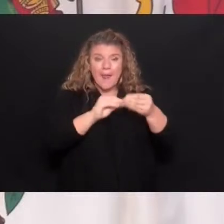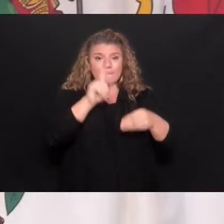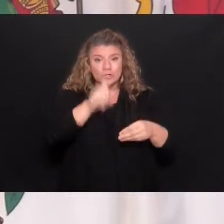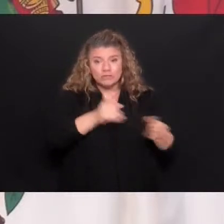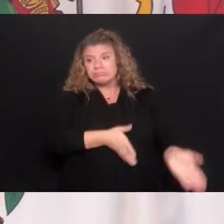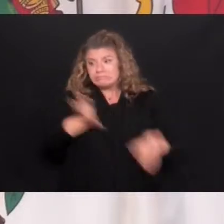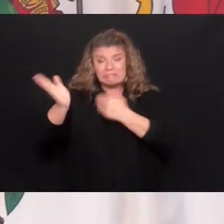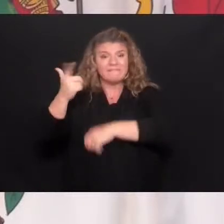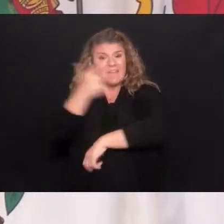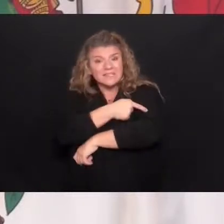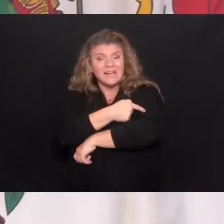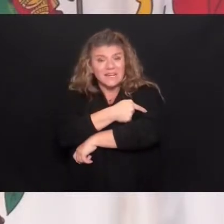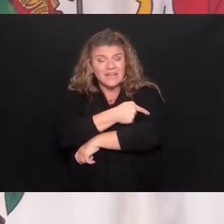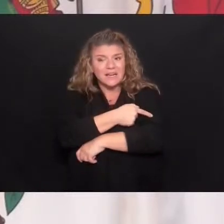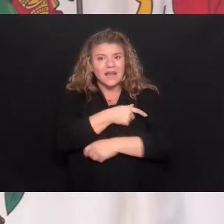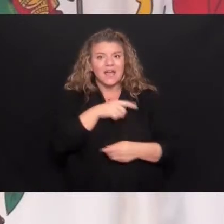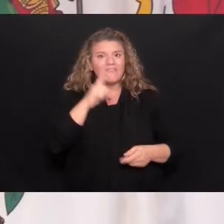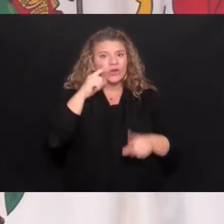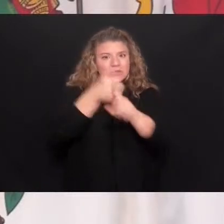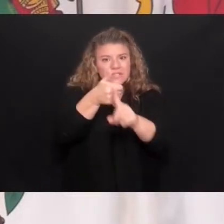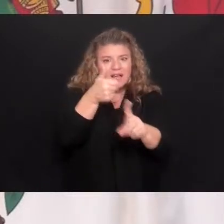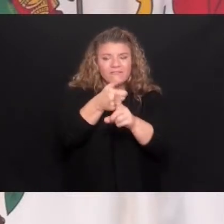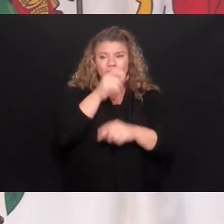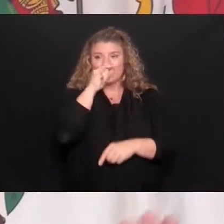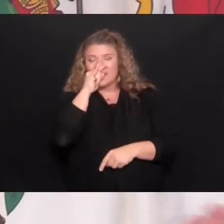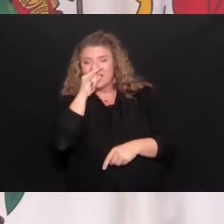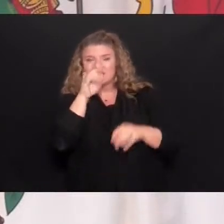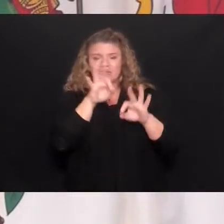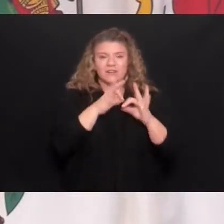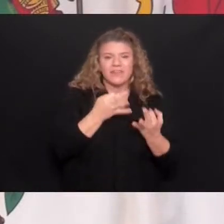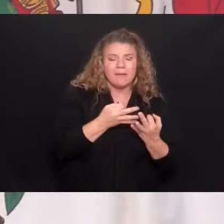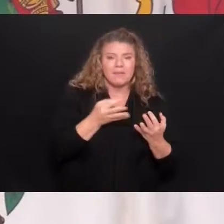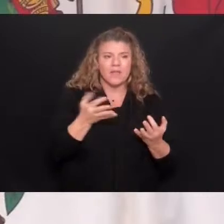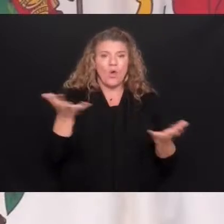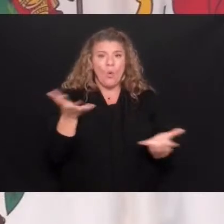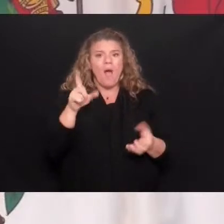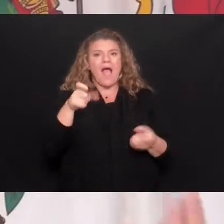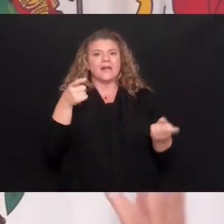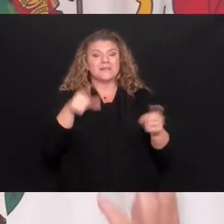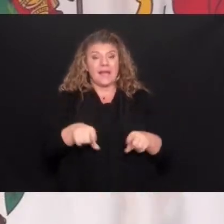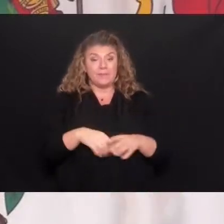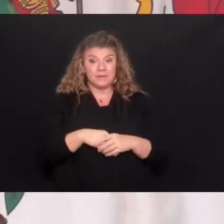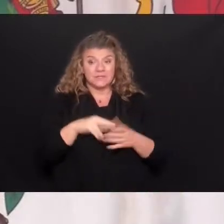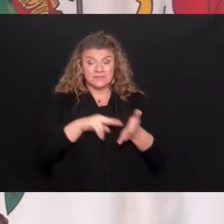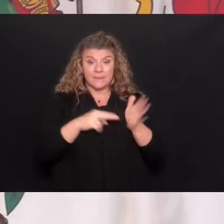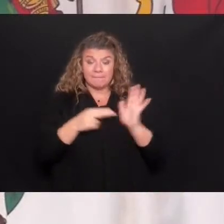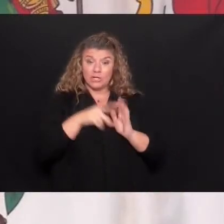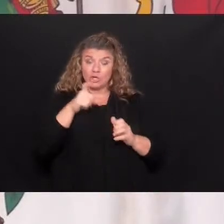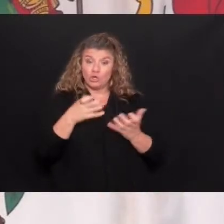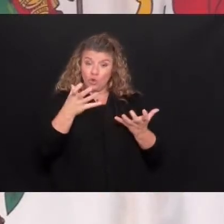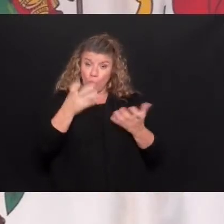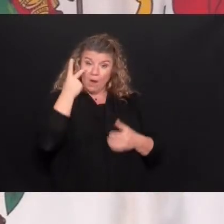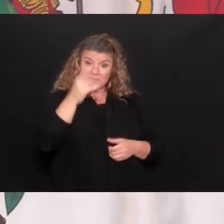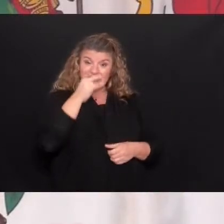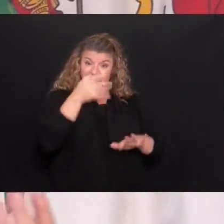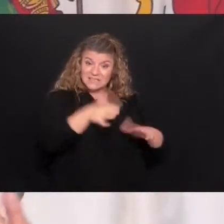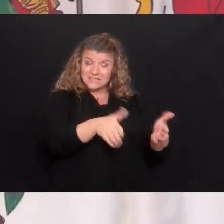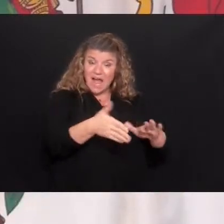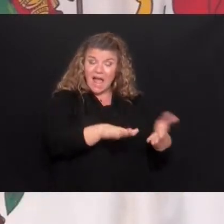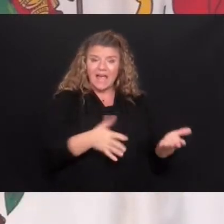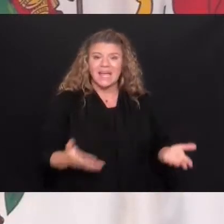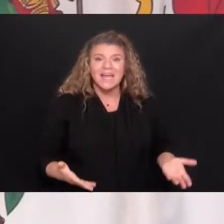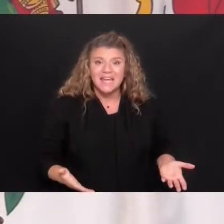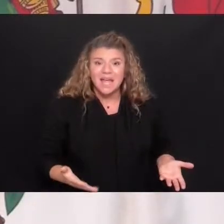it going to take to get you vaccinated? What's it going to take? Is it going to take a bunch of our kids to die? What's it going